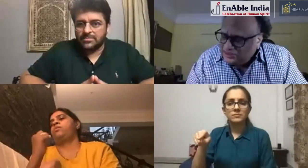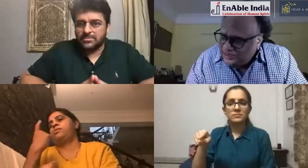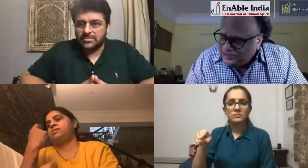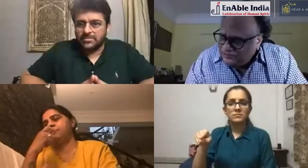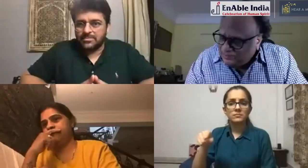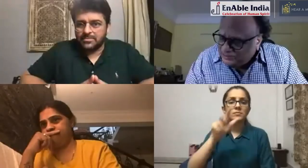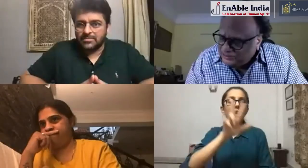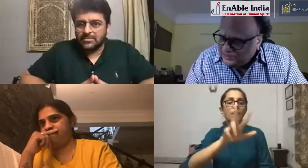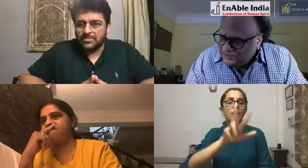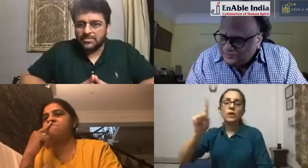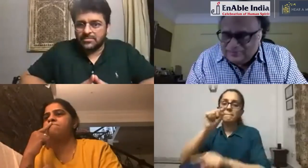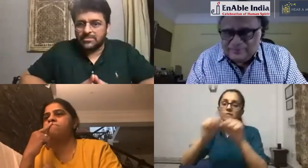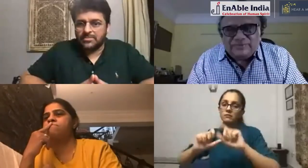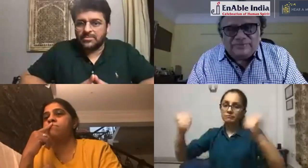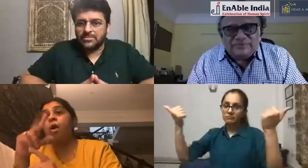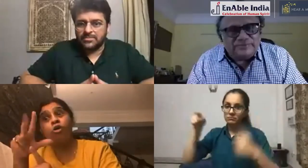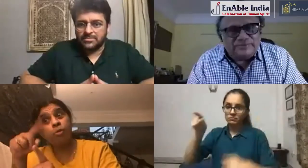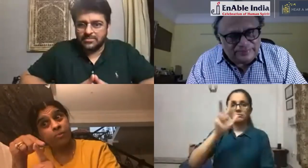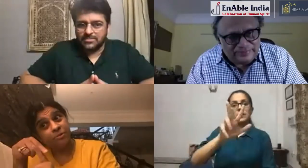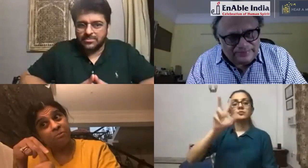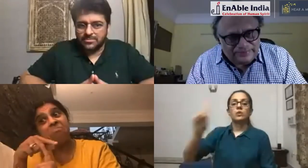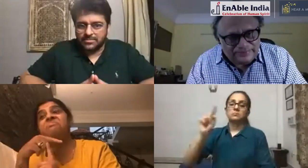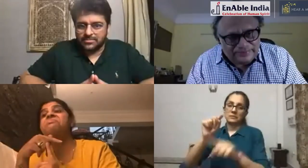was 81%.